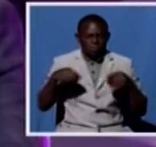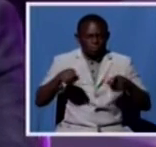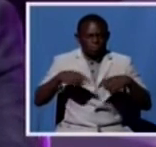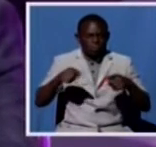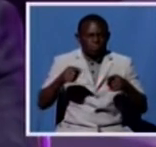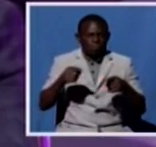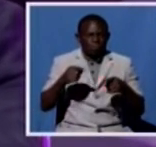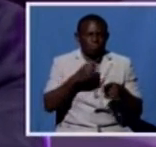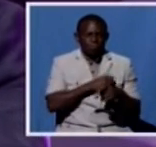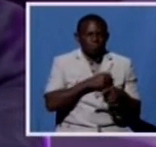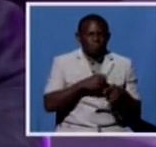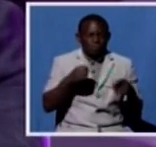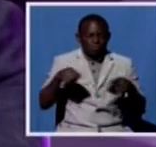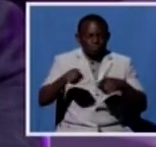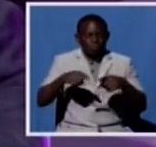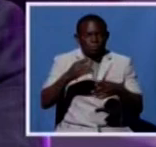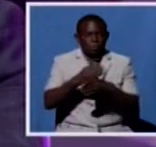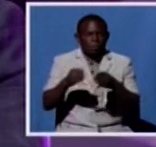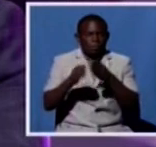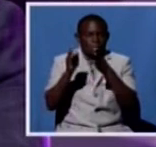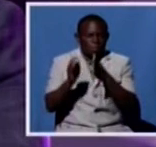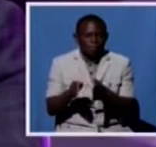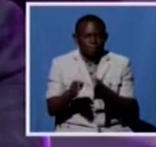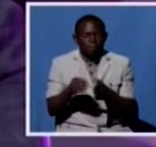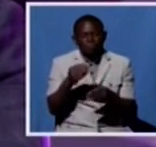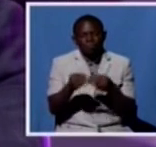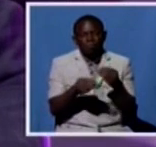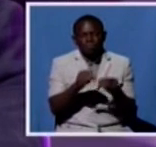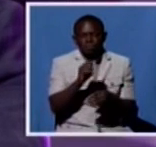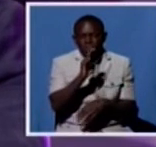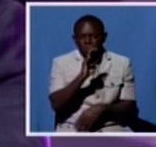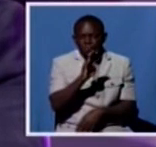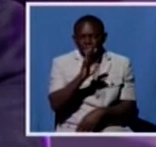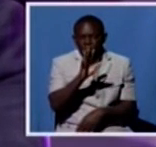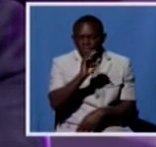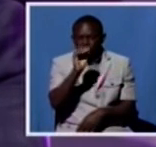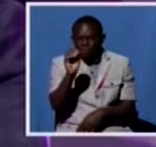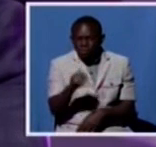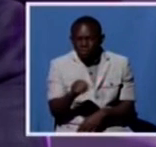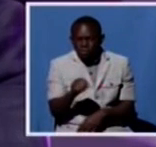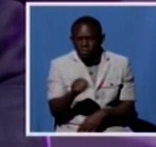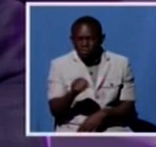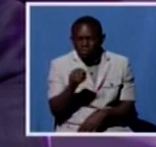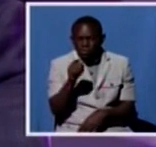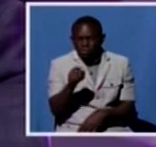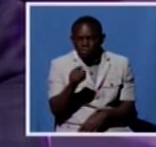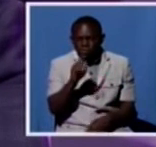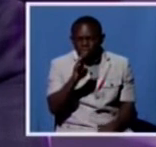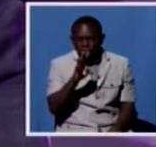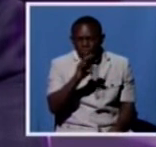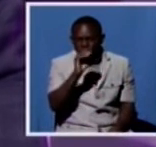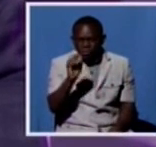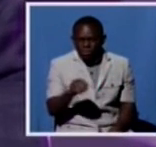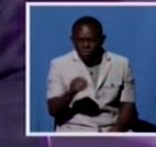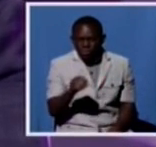50% to foreign and a 50% to the local, that gives some advantage to the local